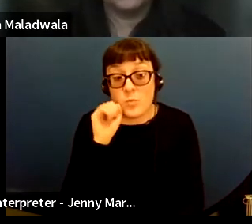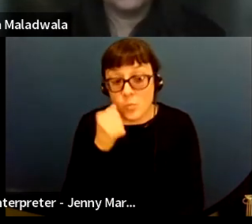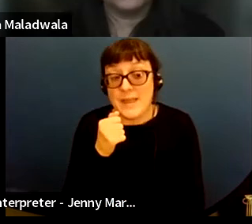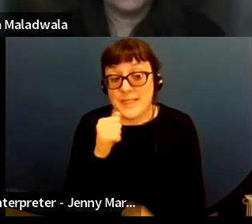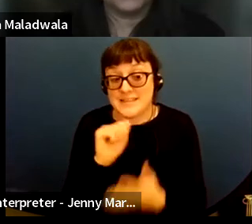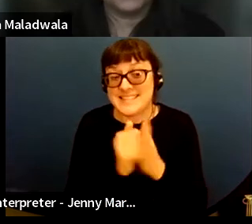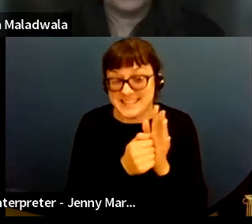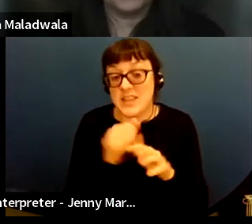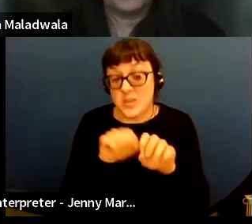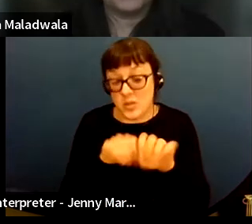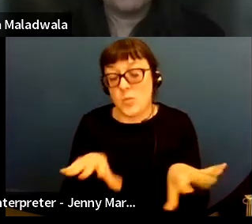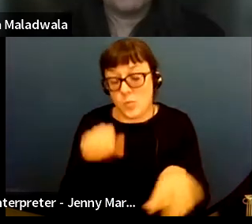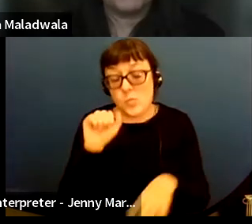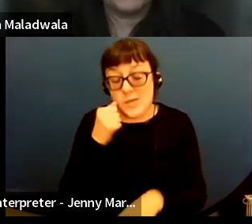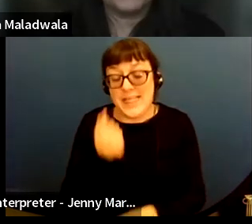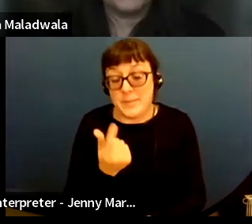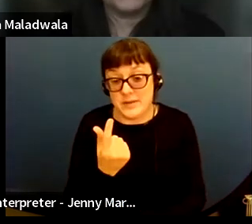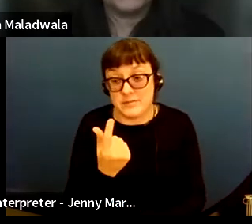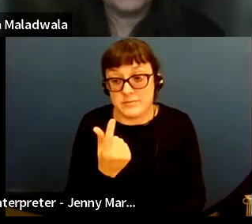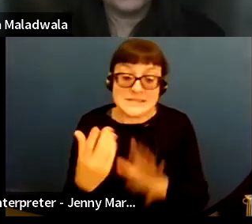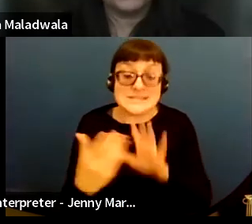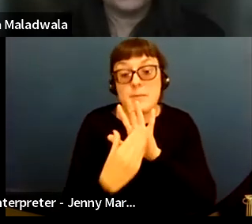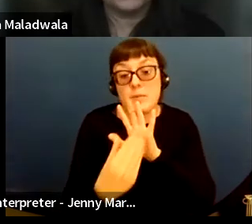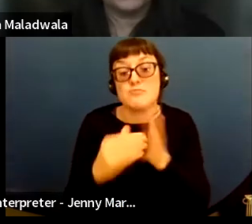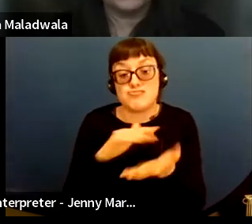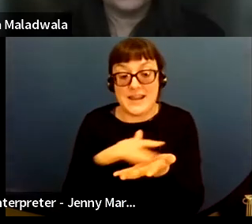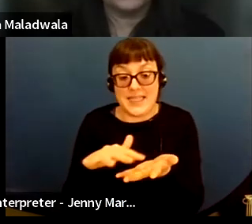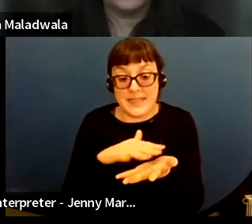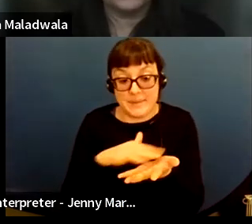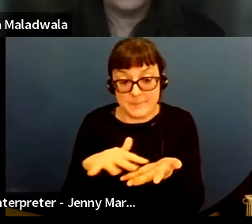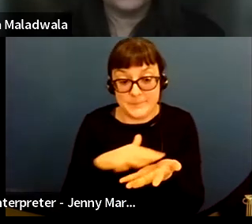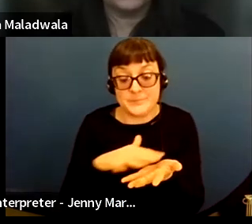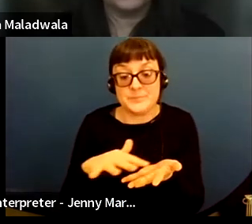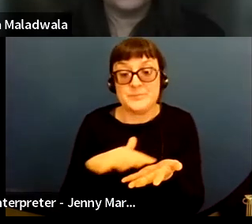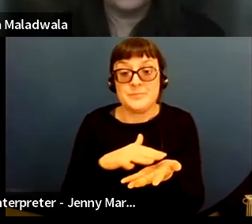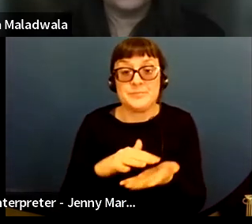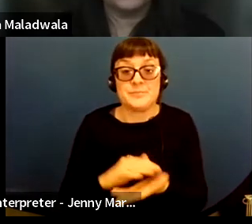skills that get lost. But if you look at Braille as an example, Braille